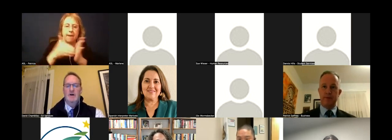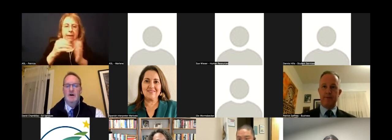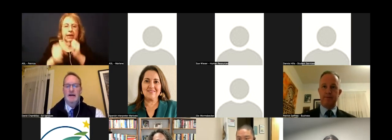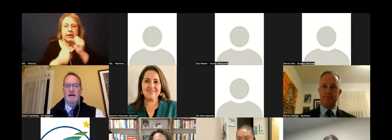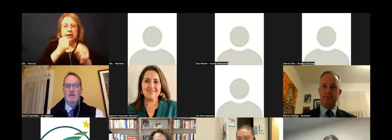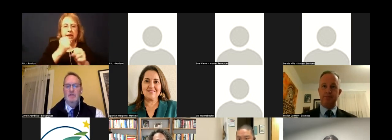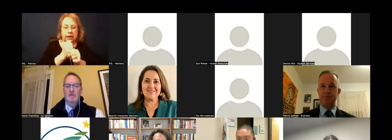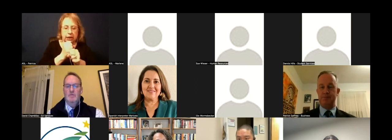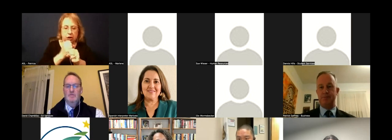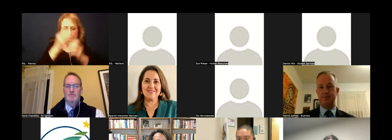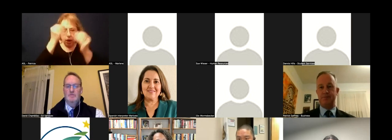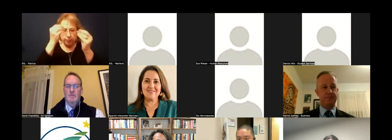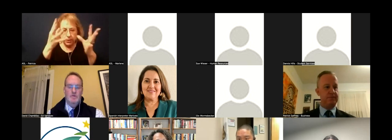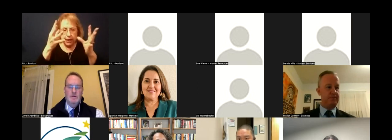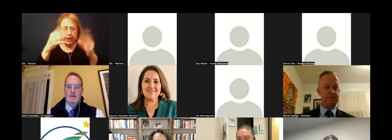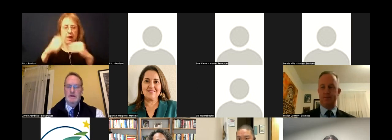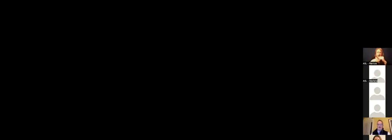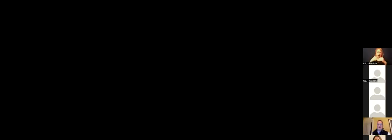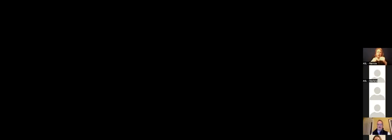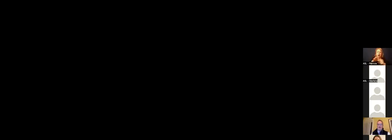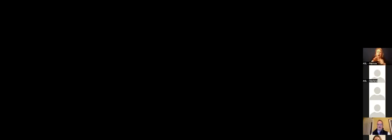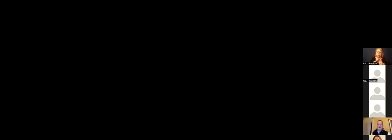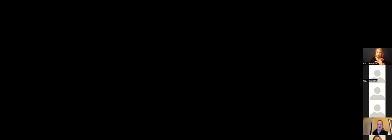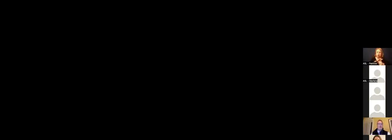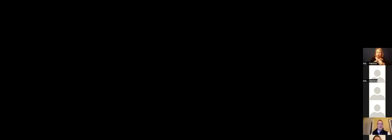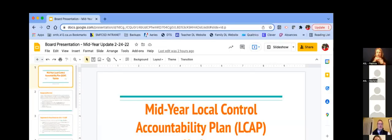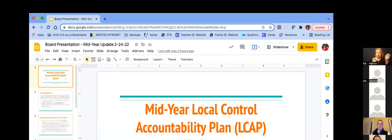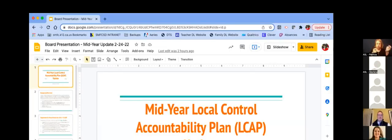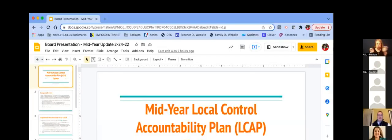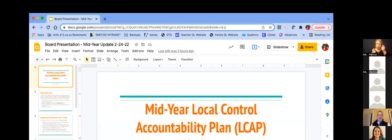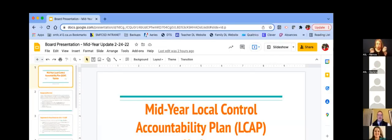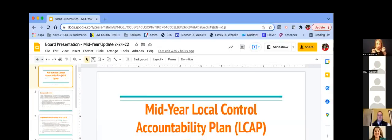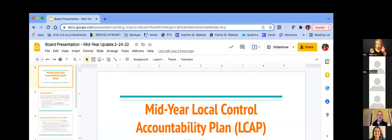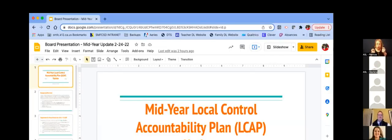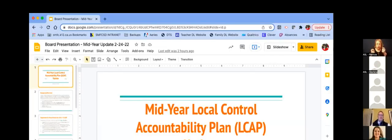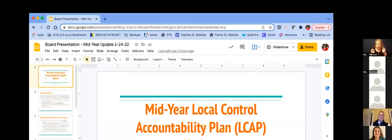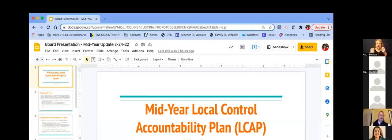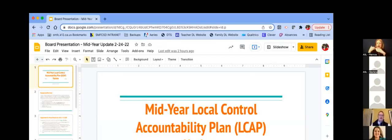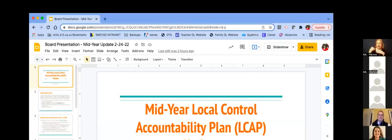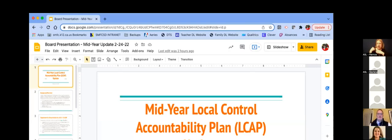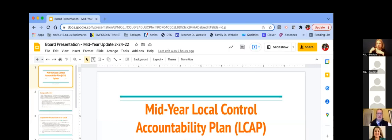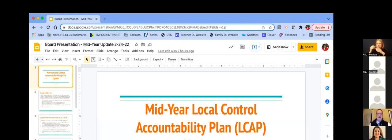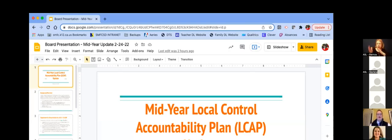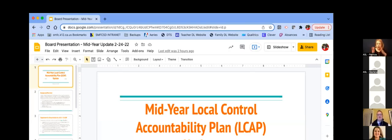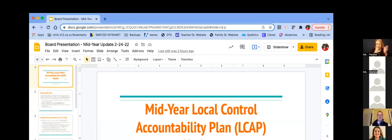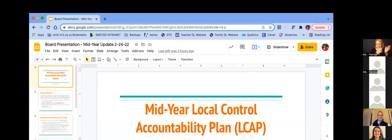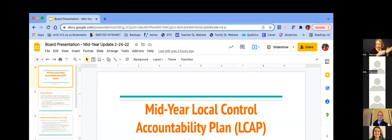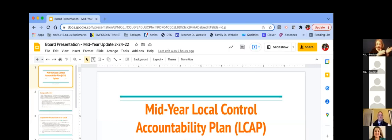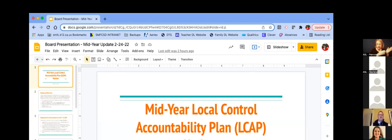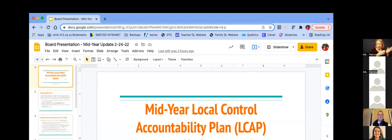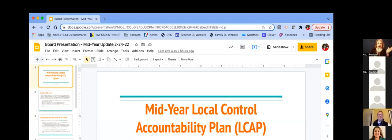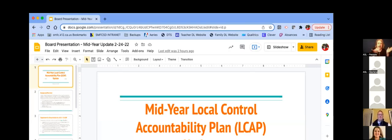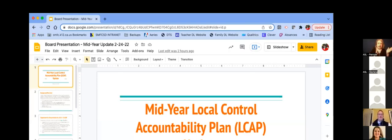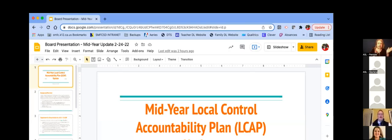on our our local control um accountability plan as well as additional